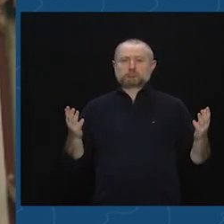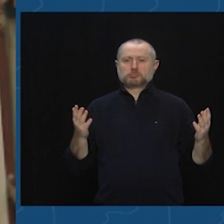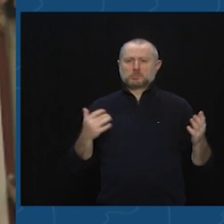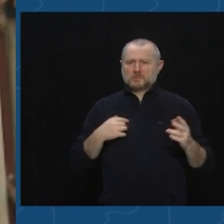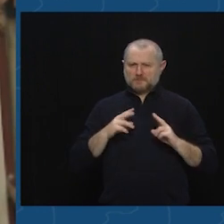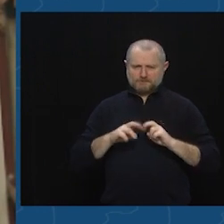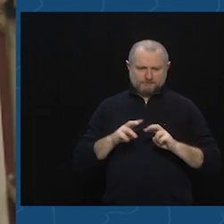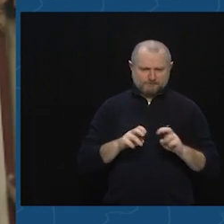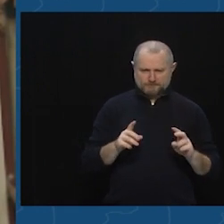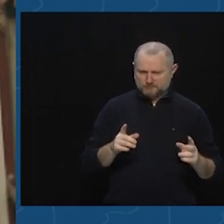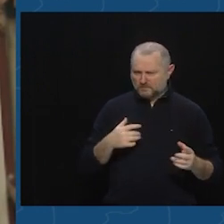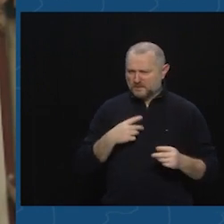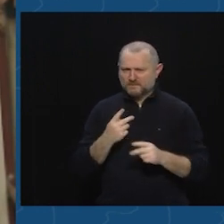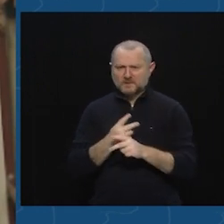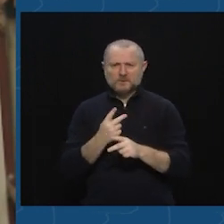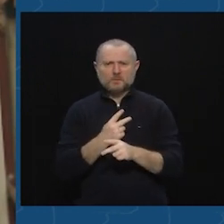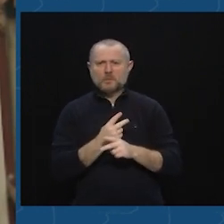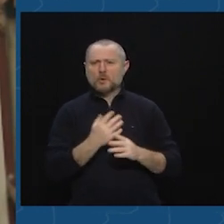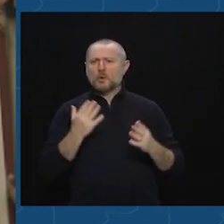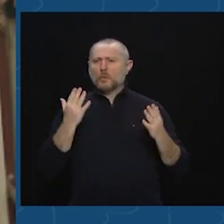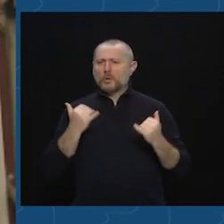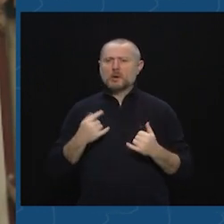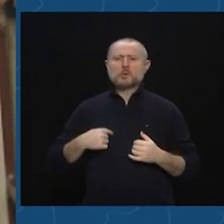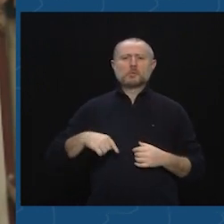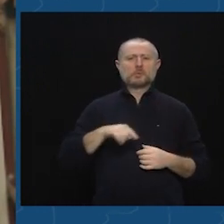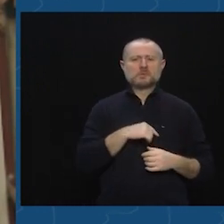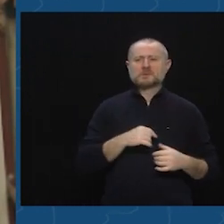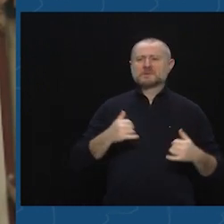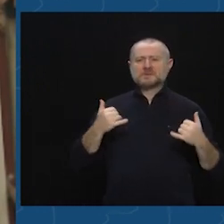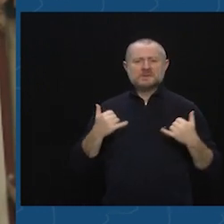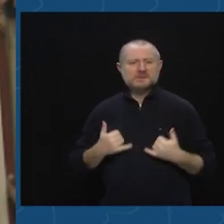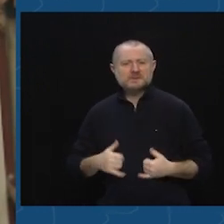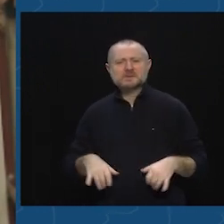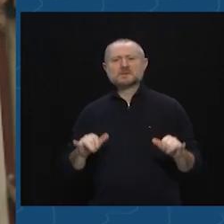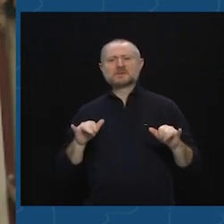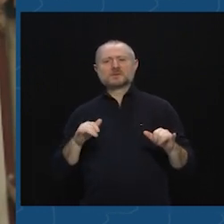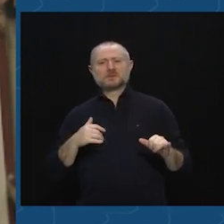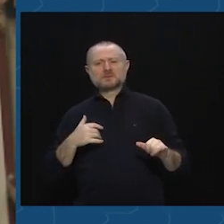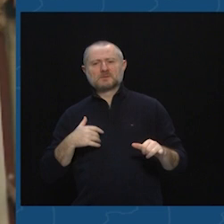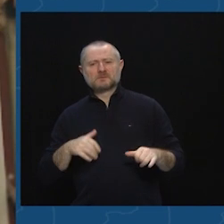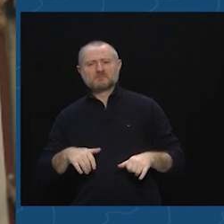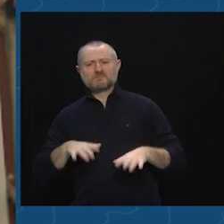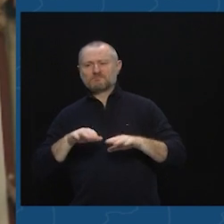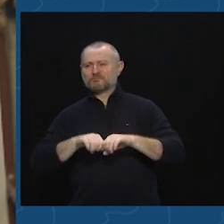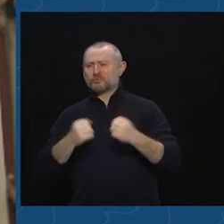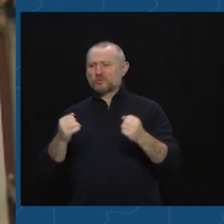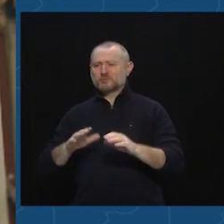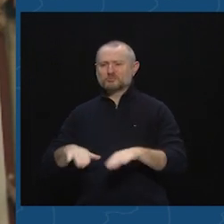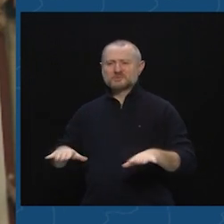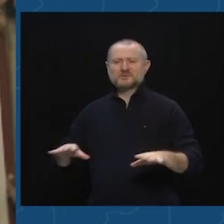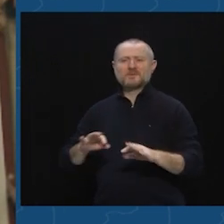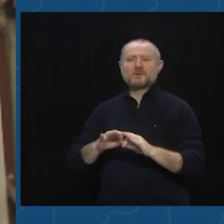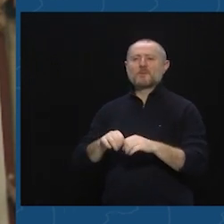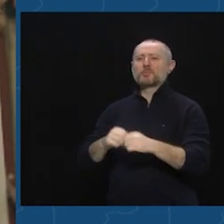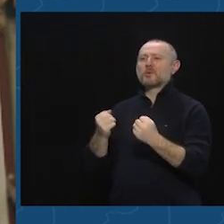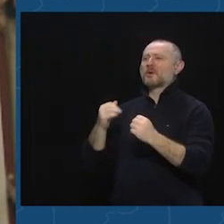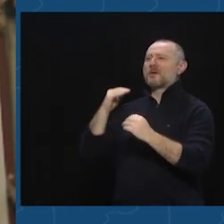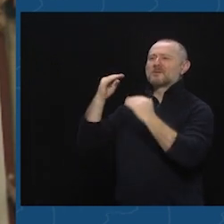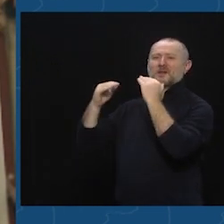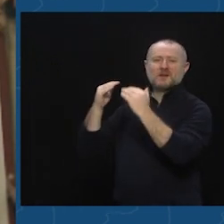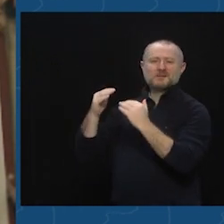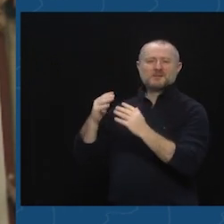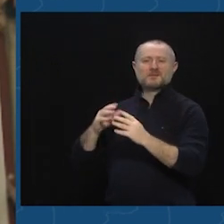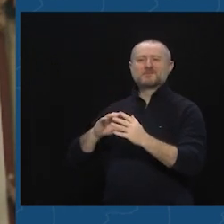are continuing to produce broken children that turn into broken adults and become